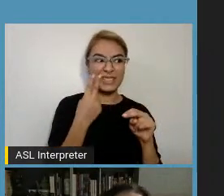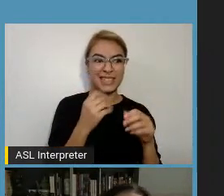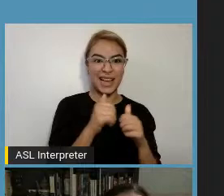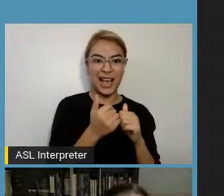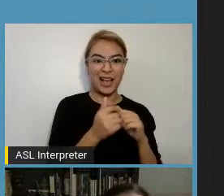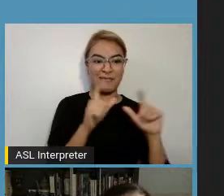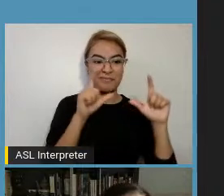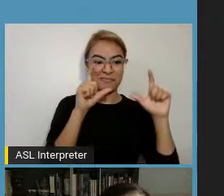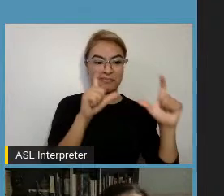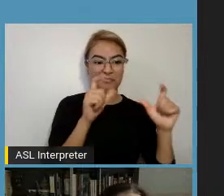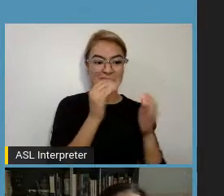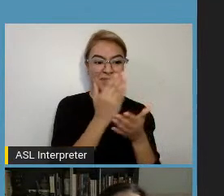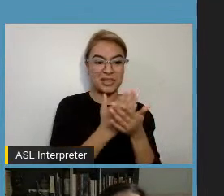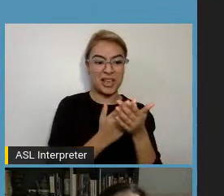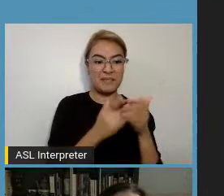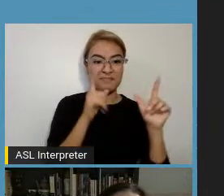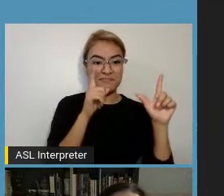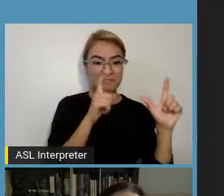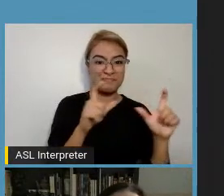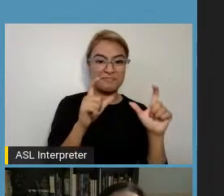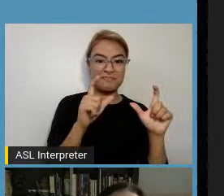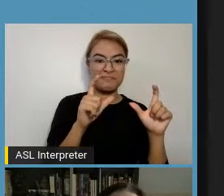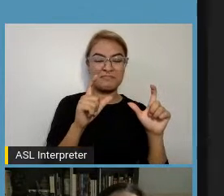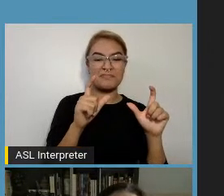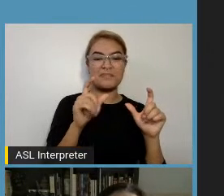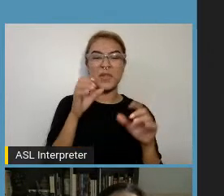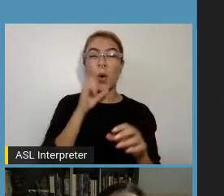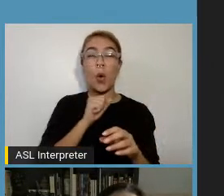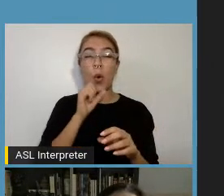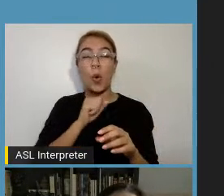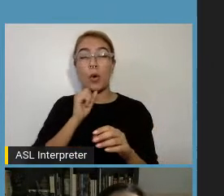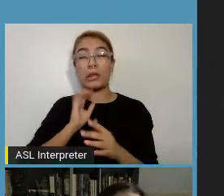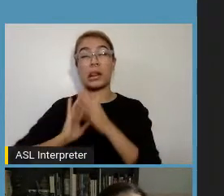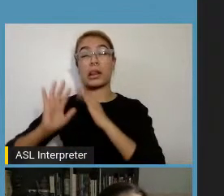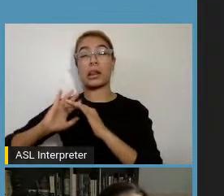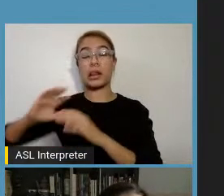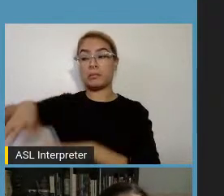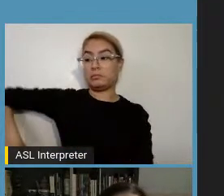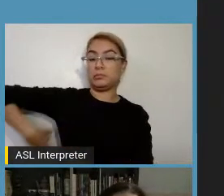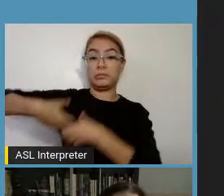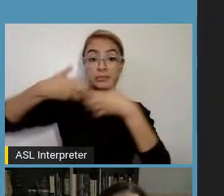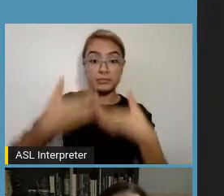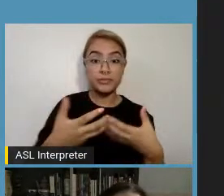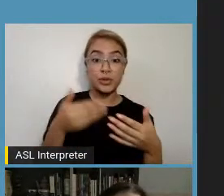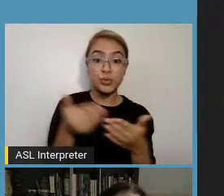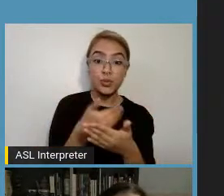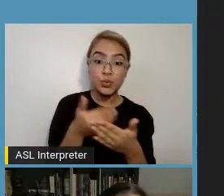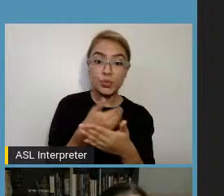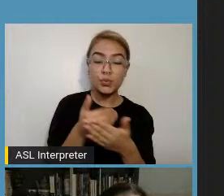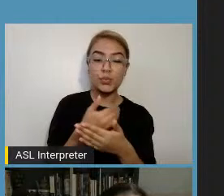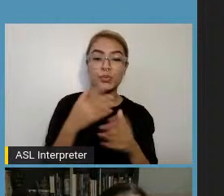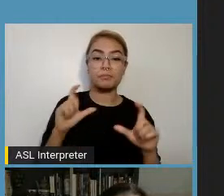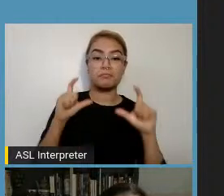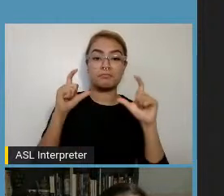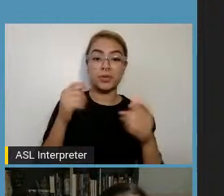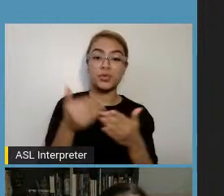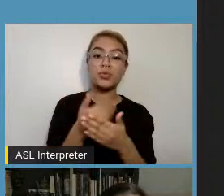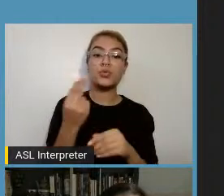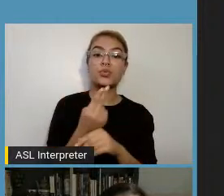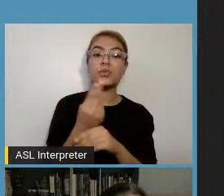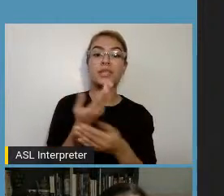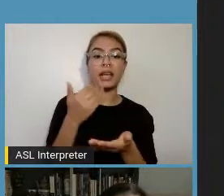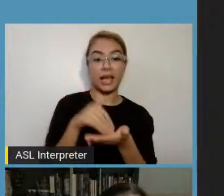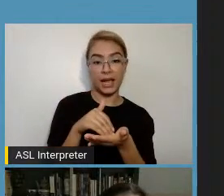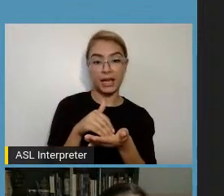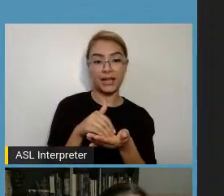film photography is making a little bit of a comeback right now. But this plate and bellows sure isn't coming back